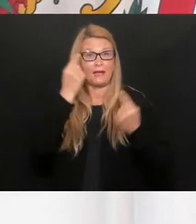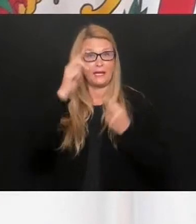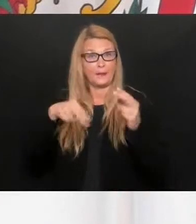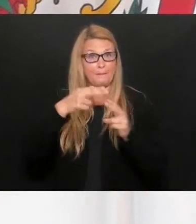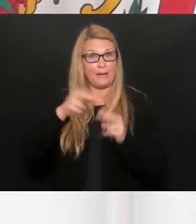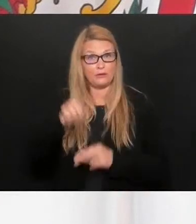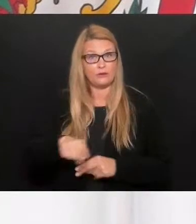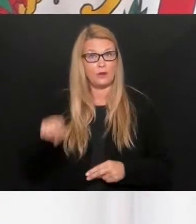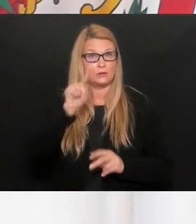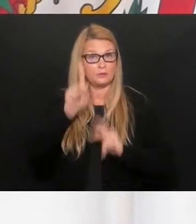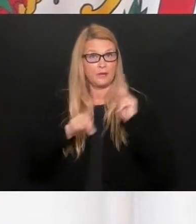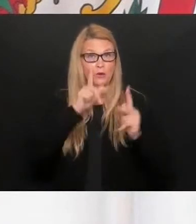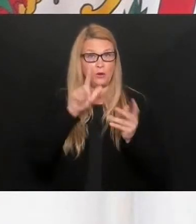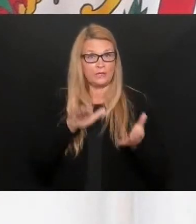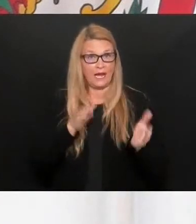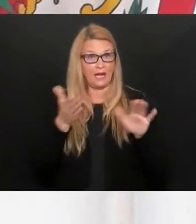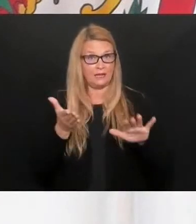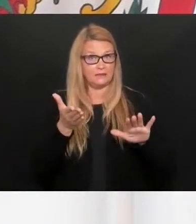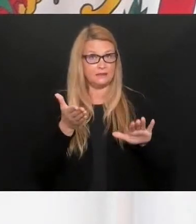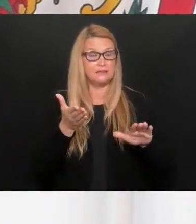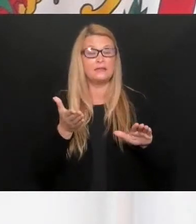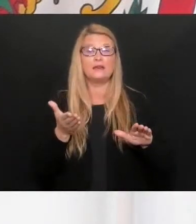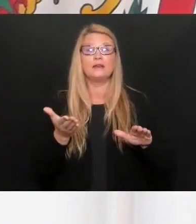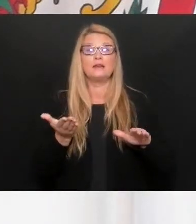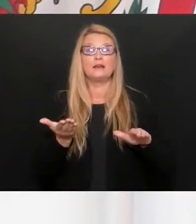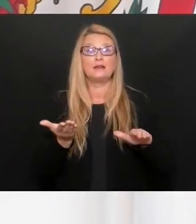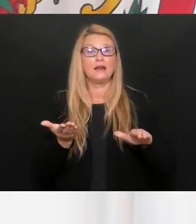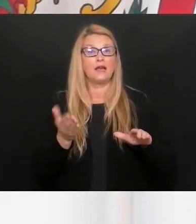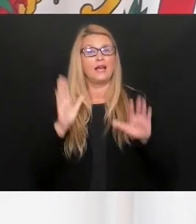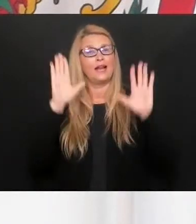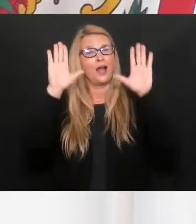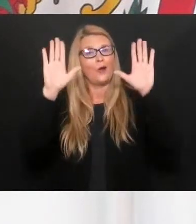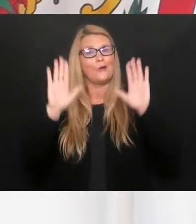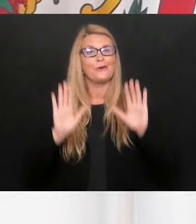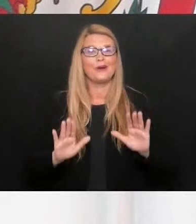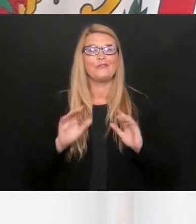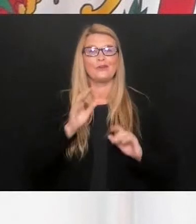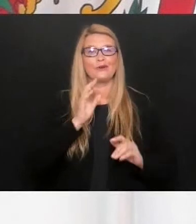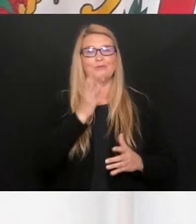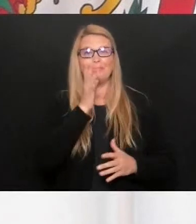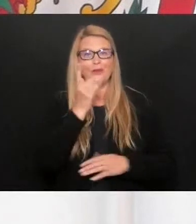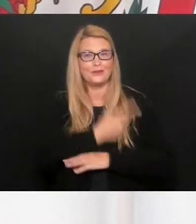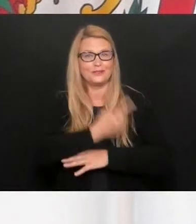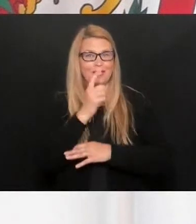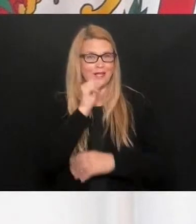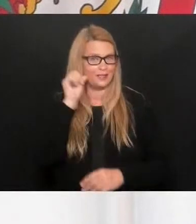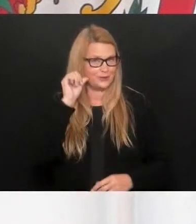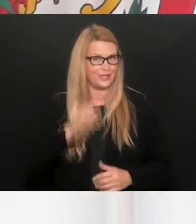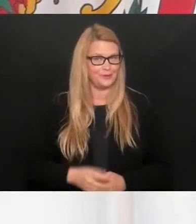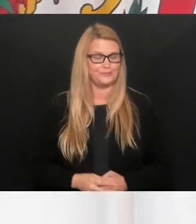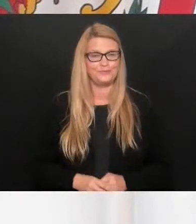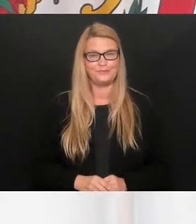And like I said, I hope everyone just had a great Mother's Day.